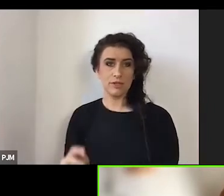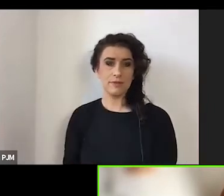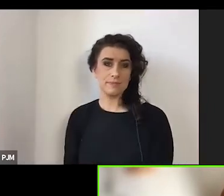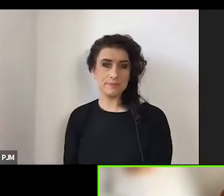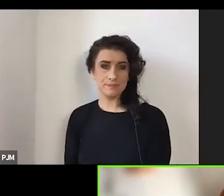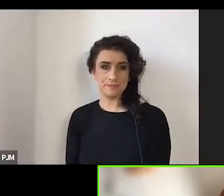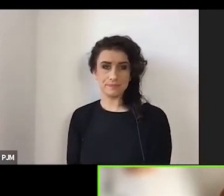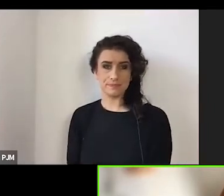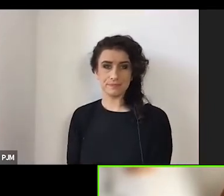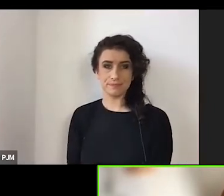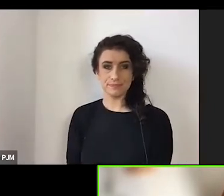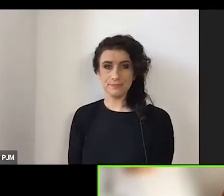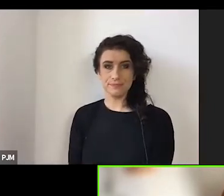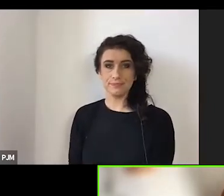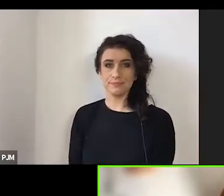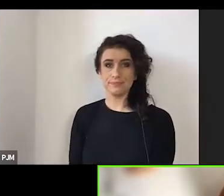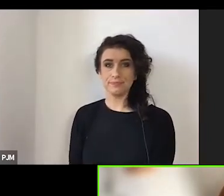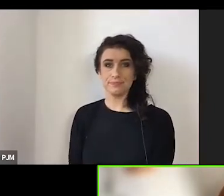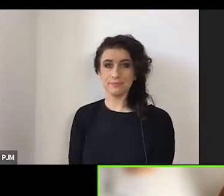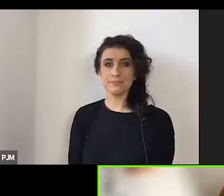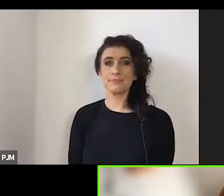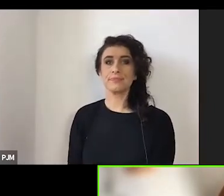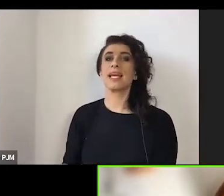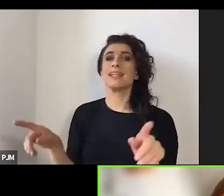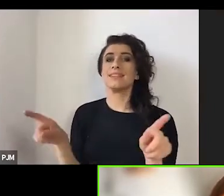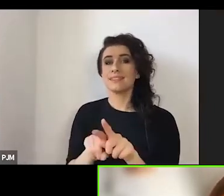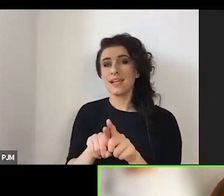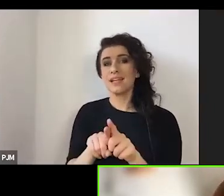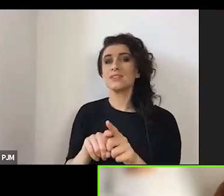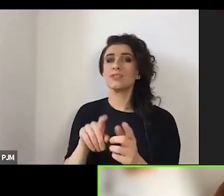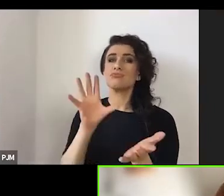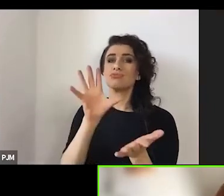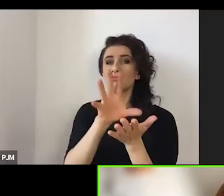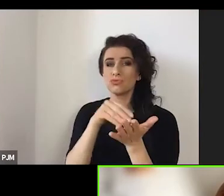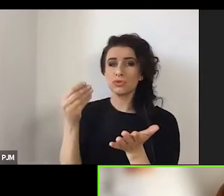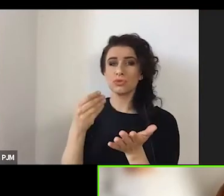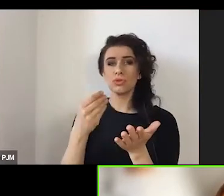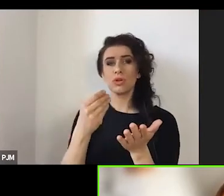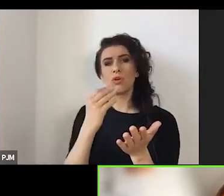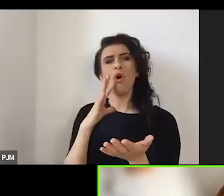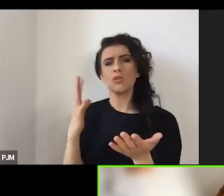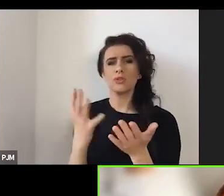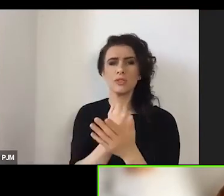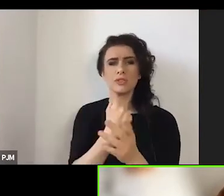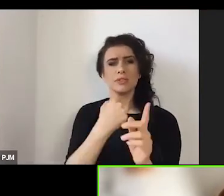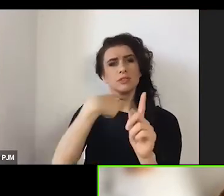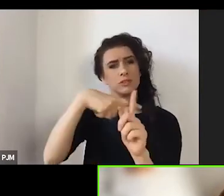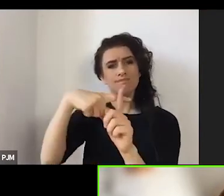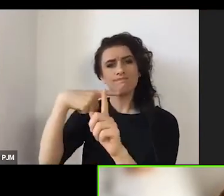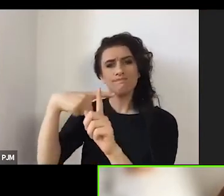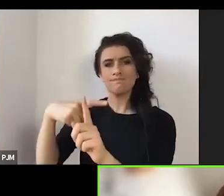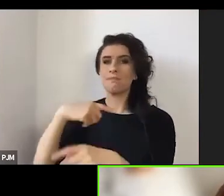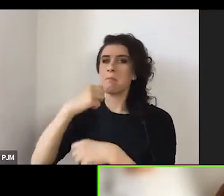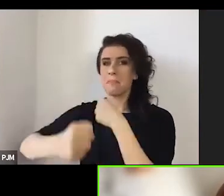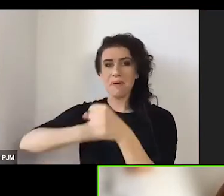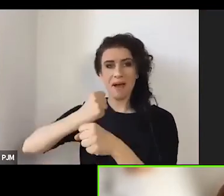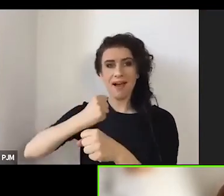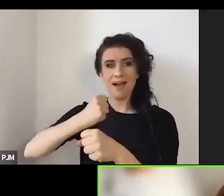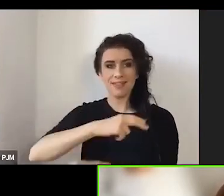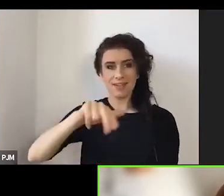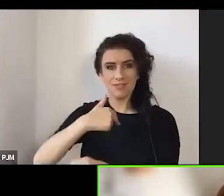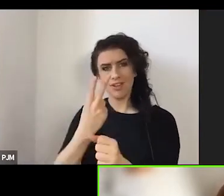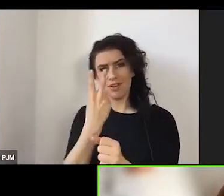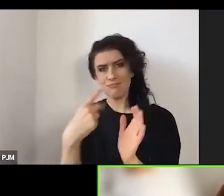hear to us, and then they must attend the it's not a class, but it's more a workshop. And the intervention must